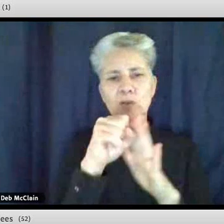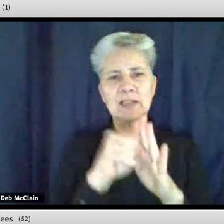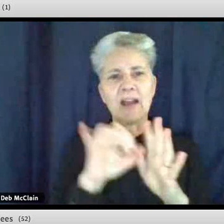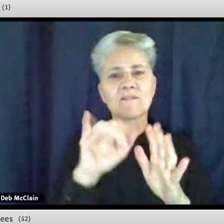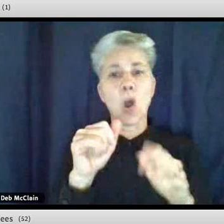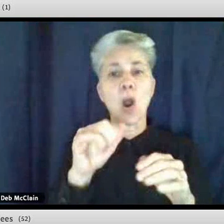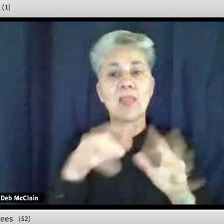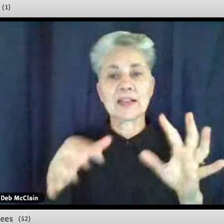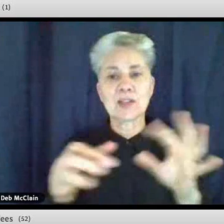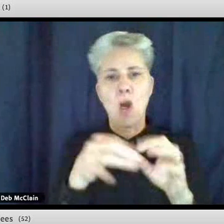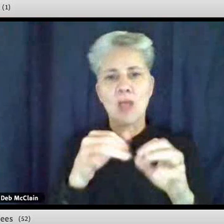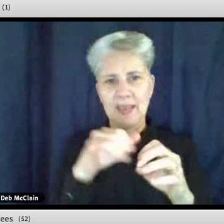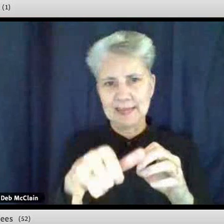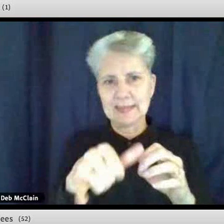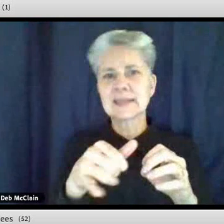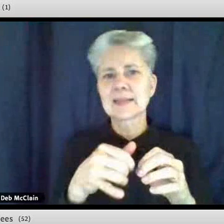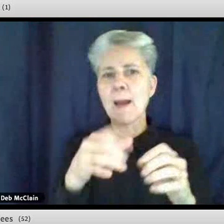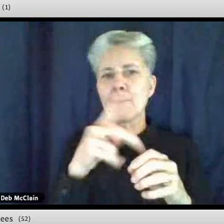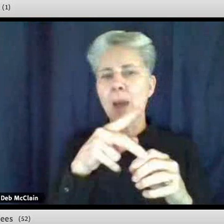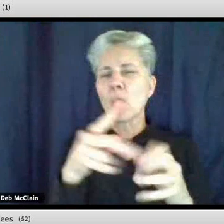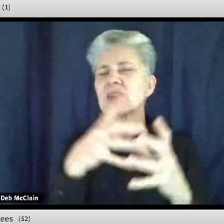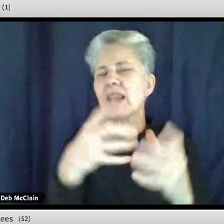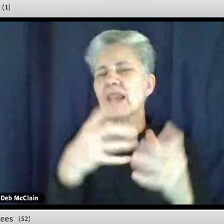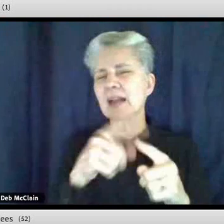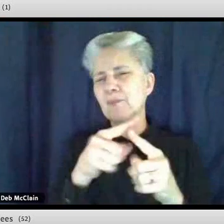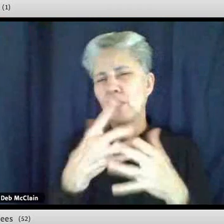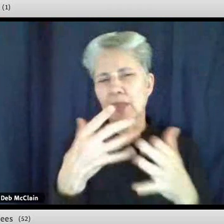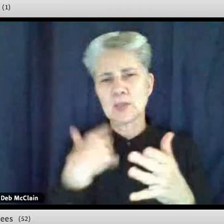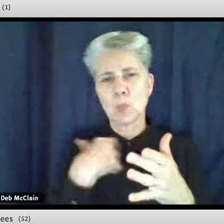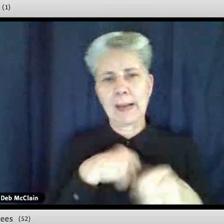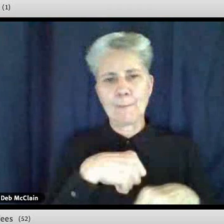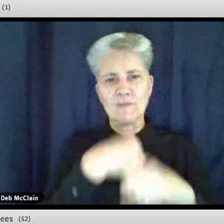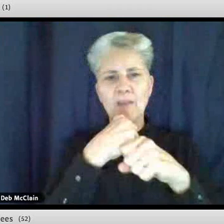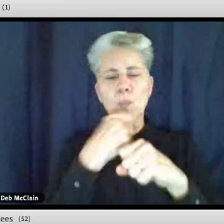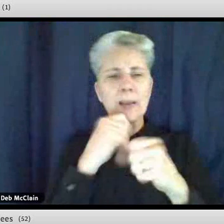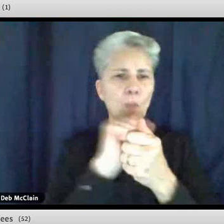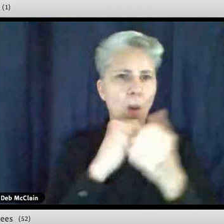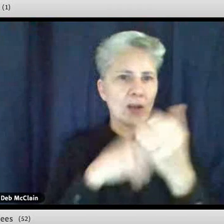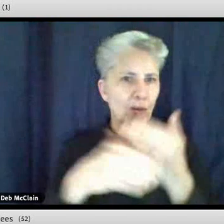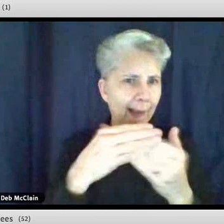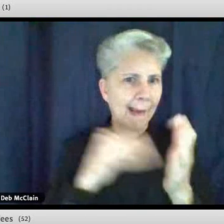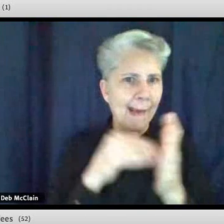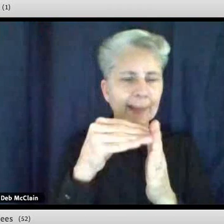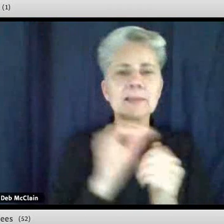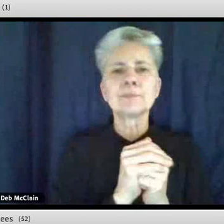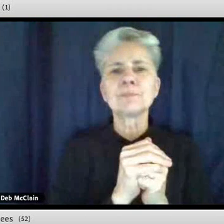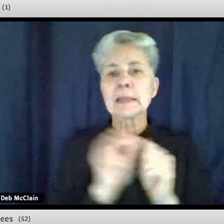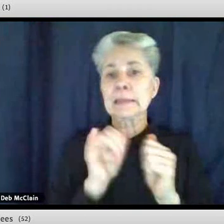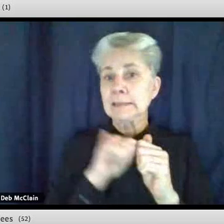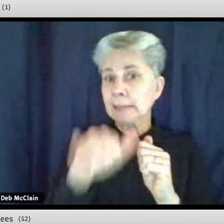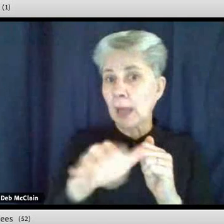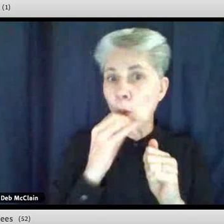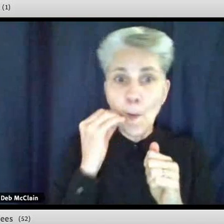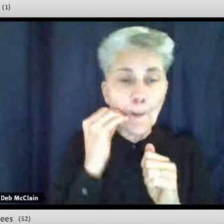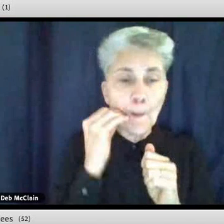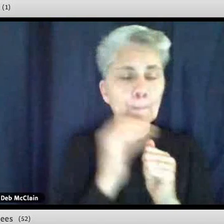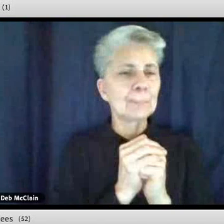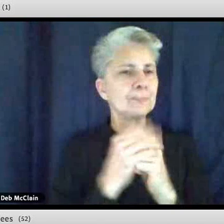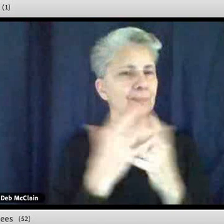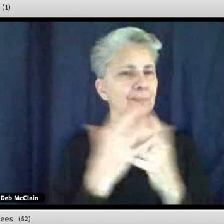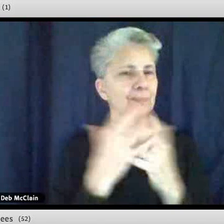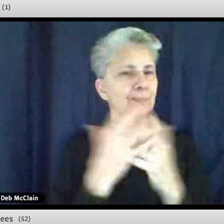PowerPoint. But again, there's lots of things we can do to prevent it. We can wash our hands. We can stay home, and